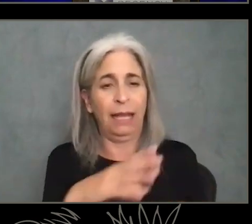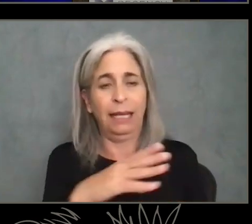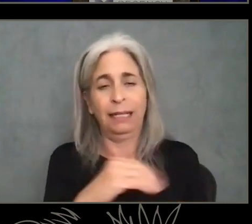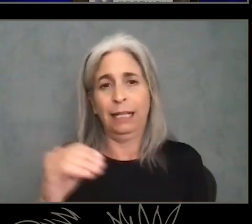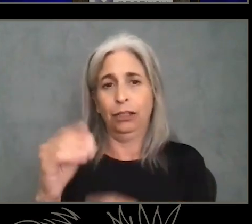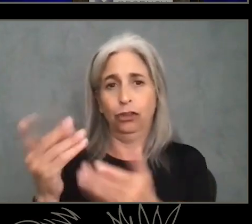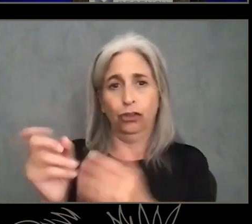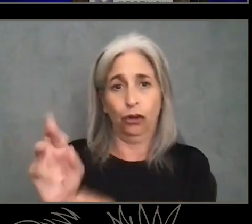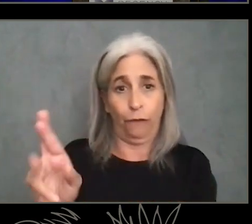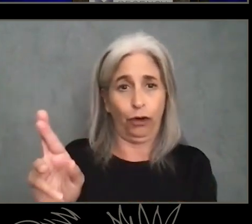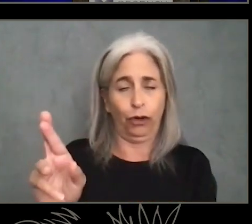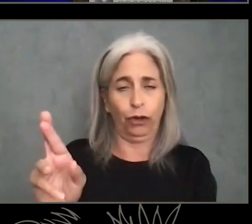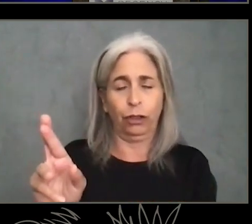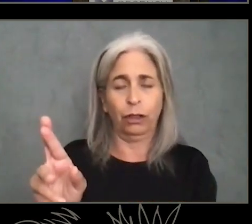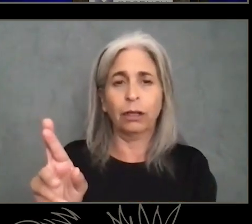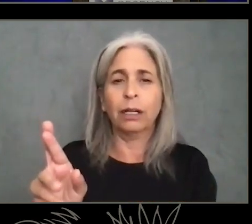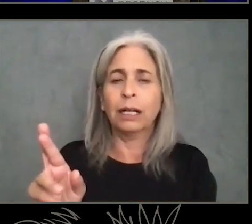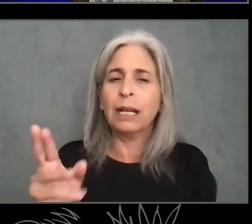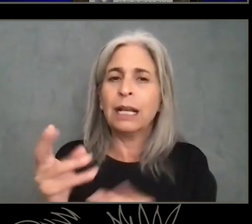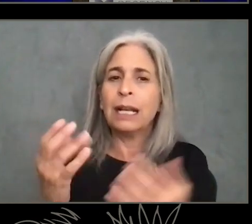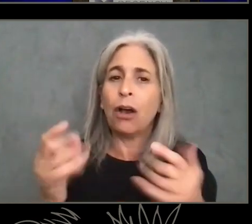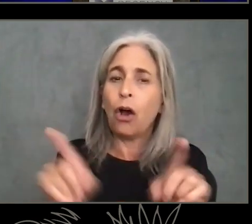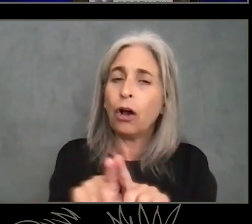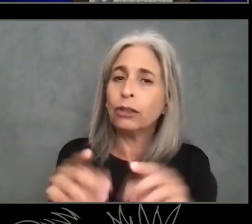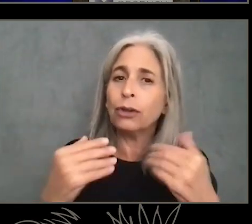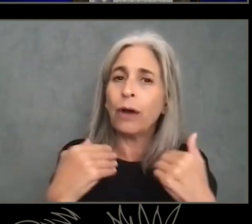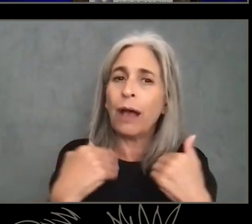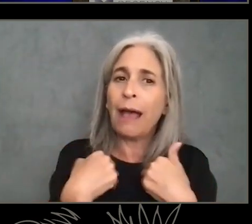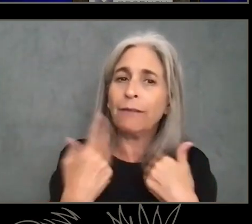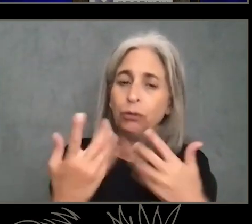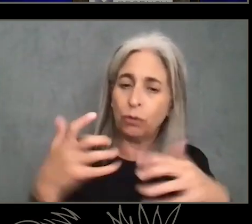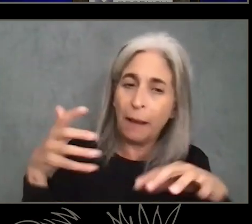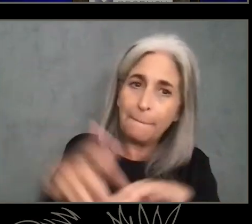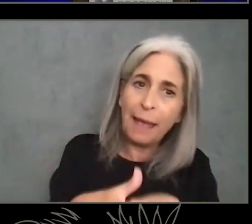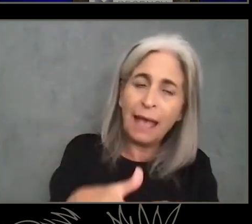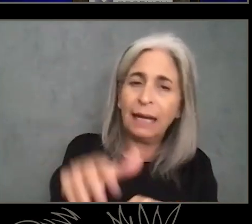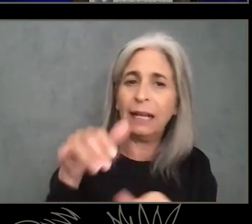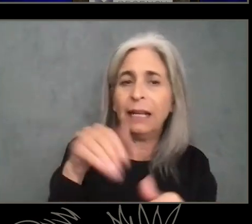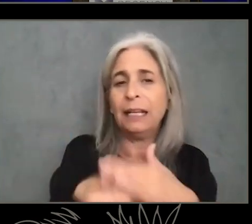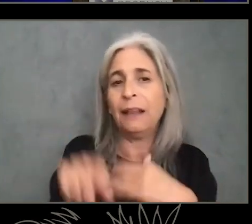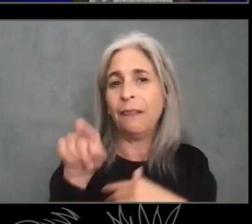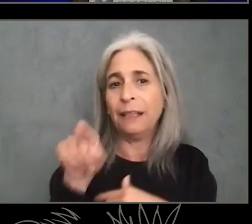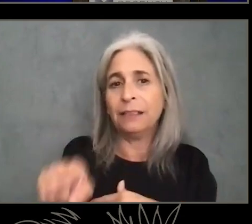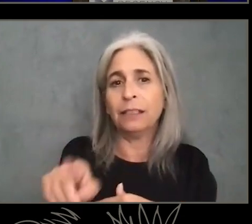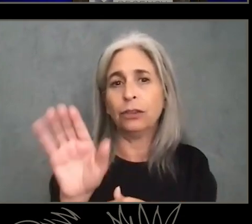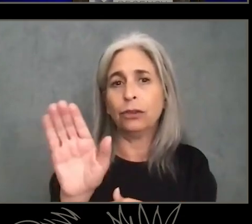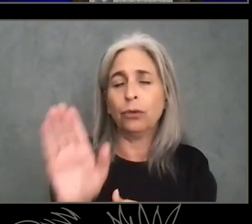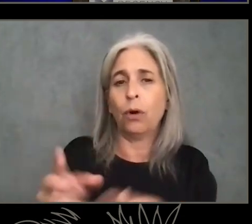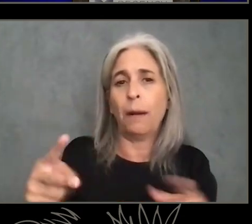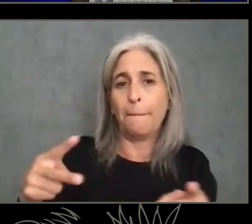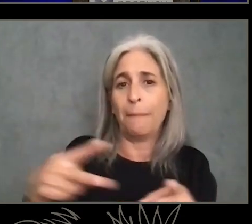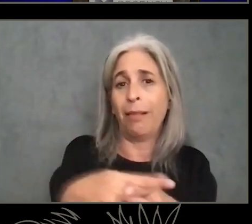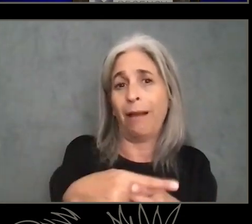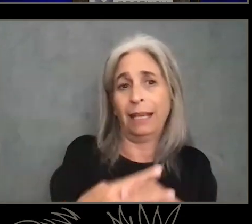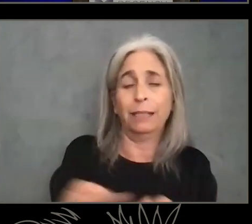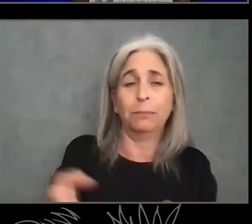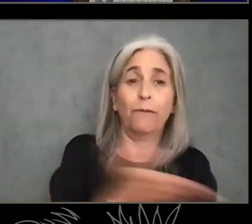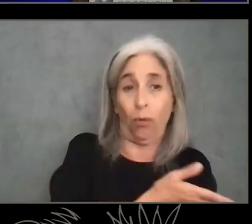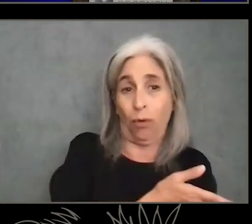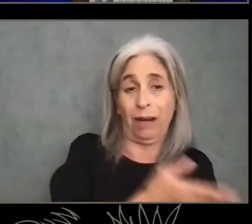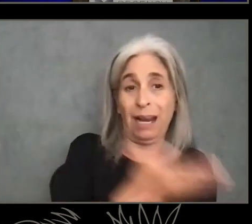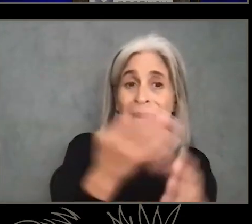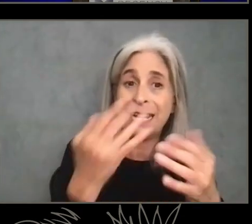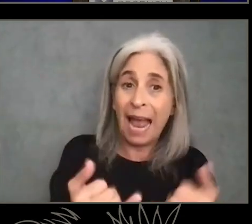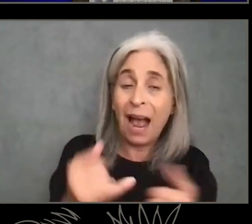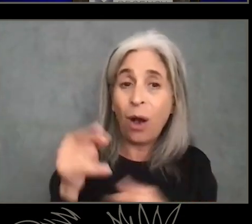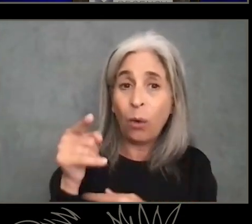But now they have, and this also you had to embed this logic into your plugins before. But